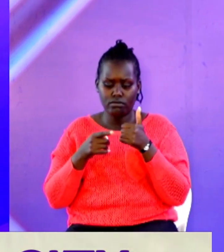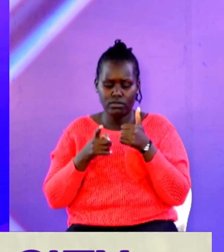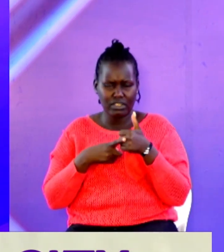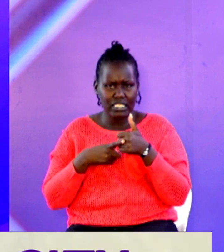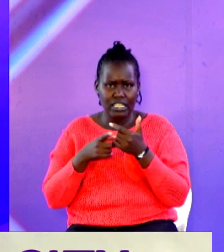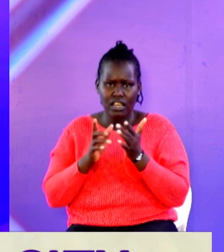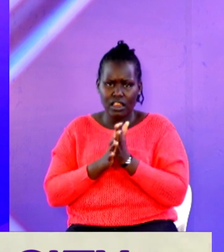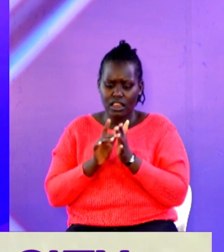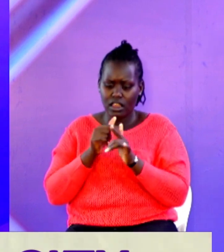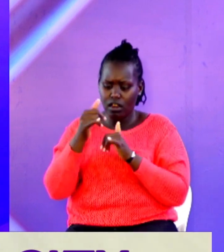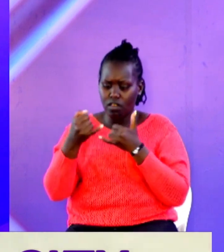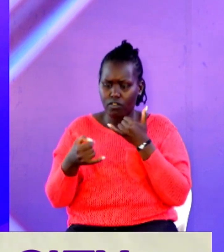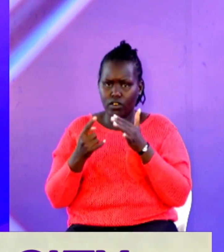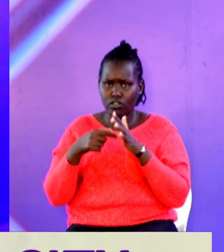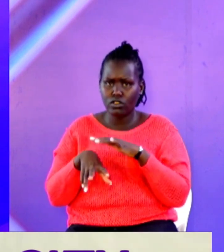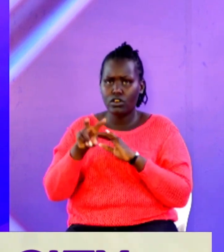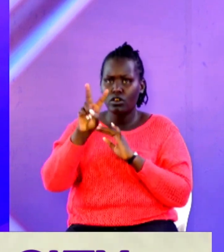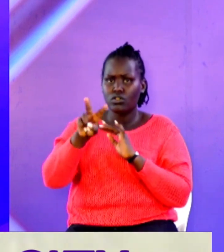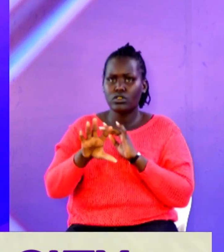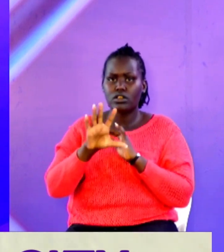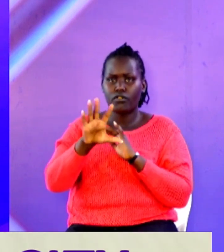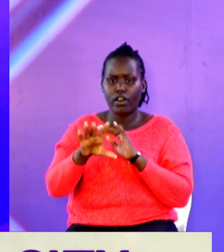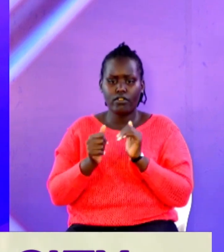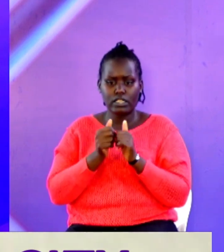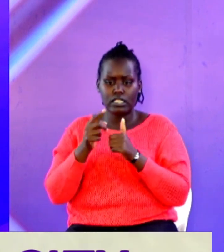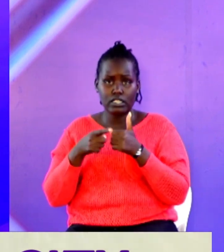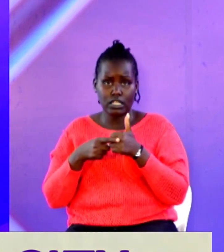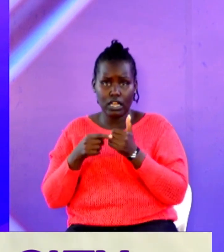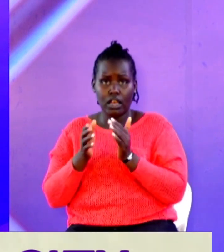the final set, it was 25-16. And